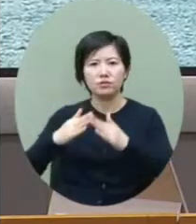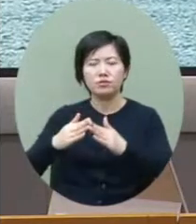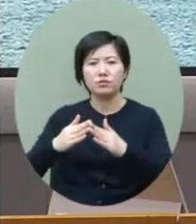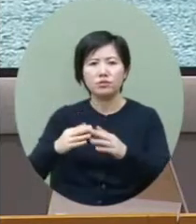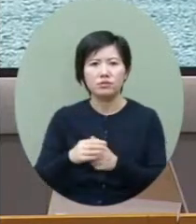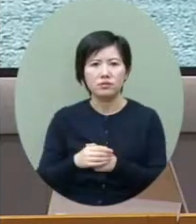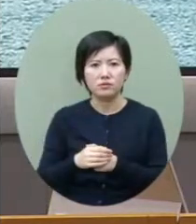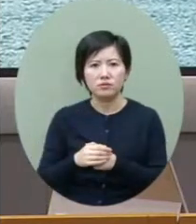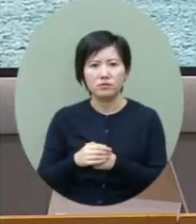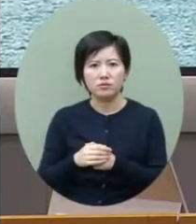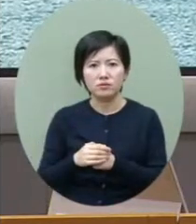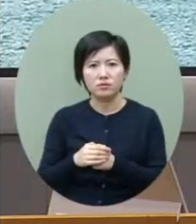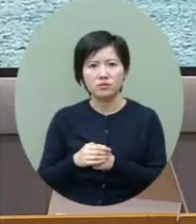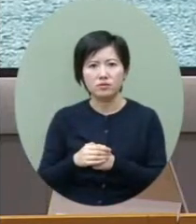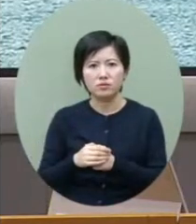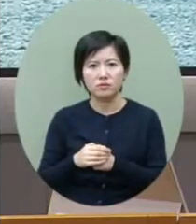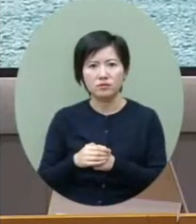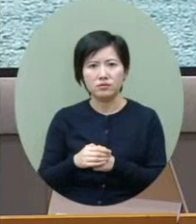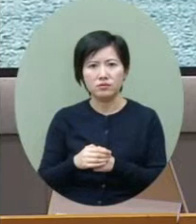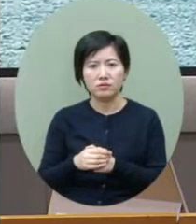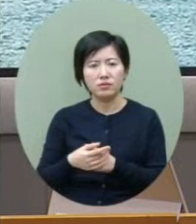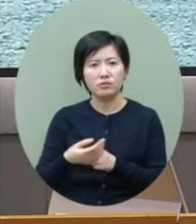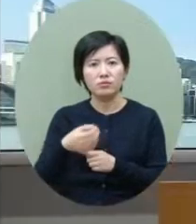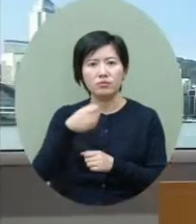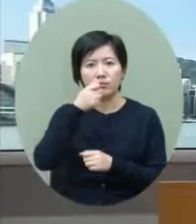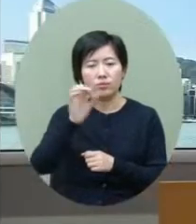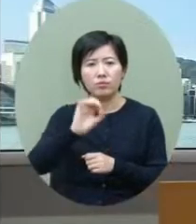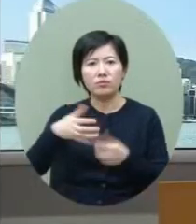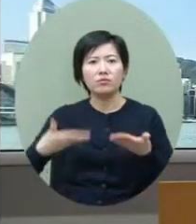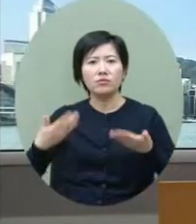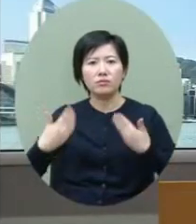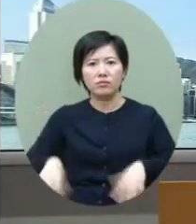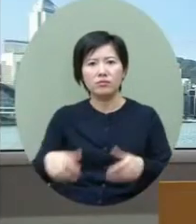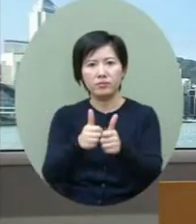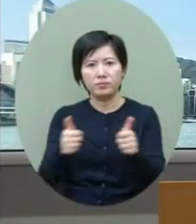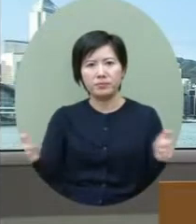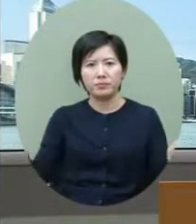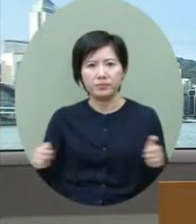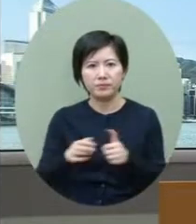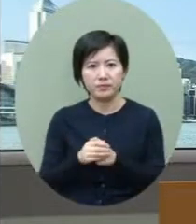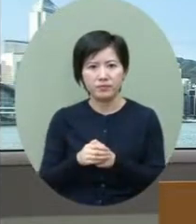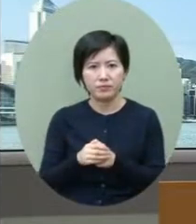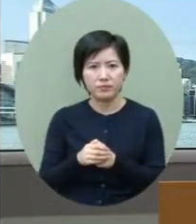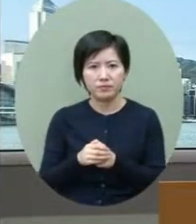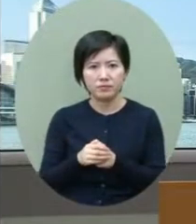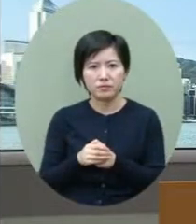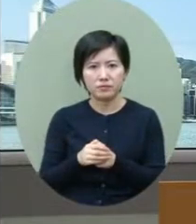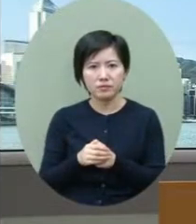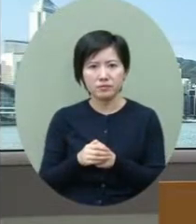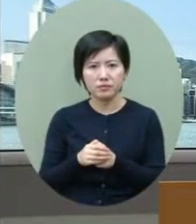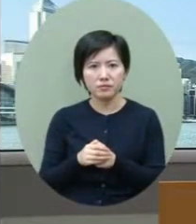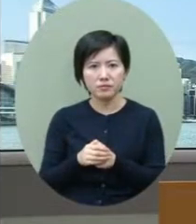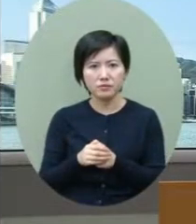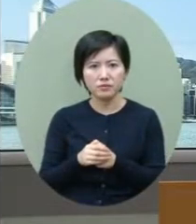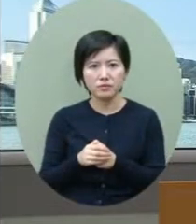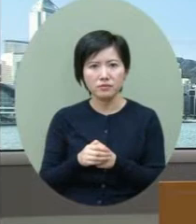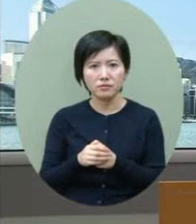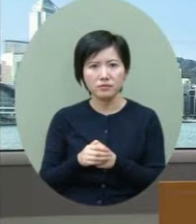Fok House. We now conclude today's press briefing. Thank you.